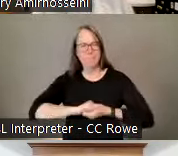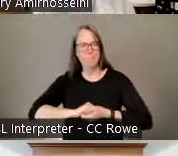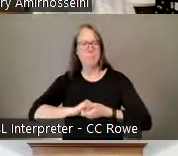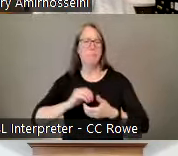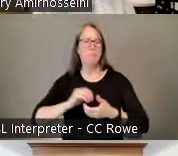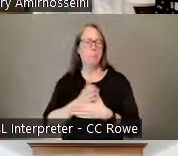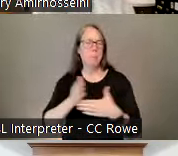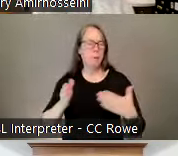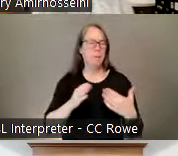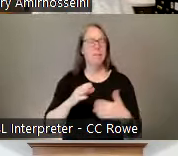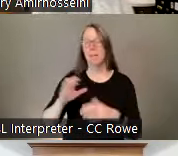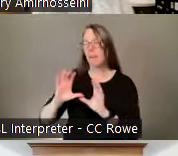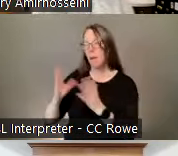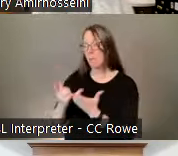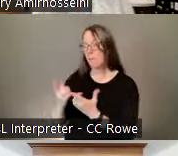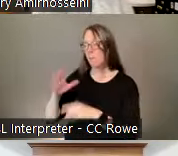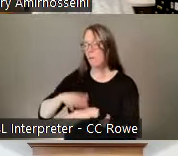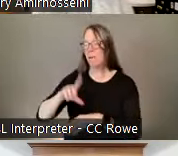Disabilities Awareness.